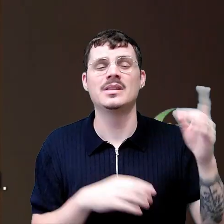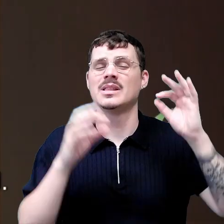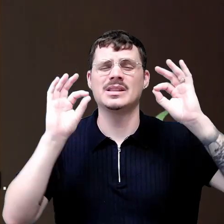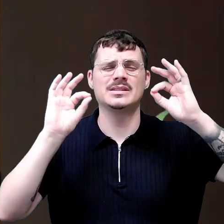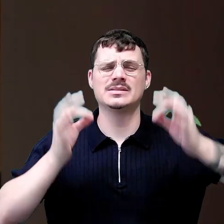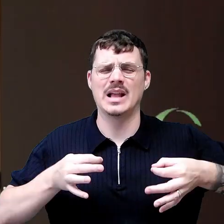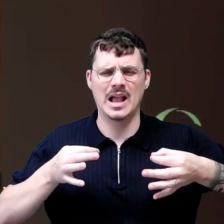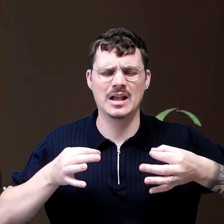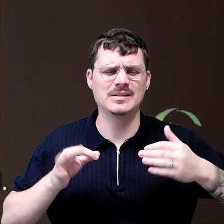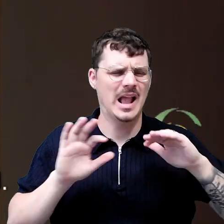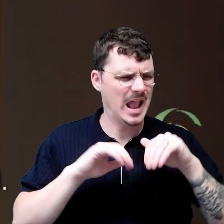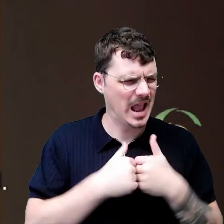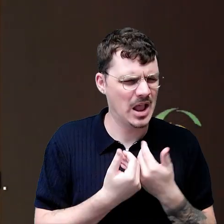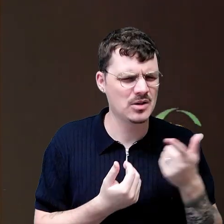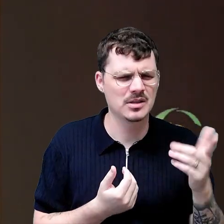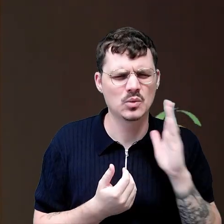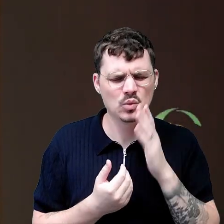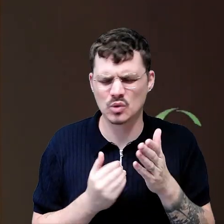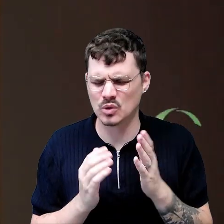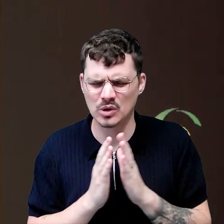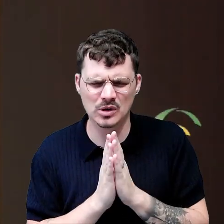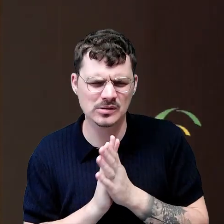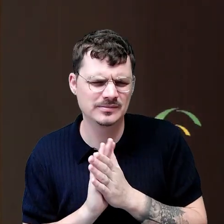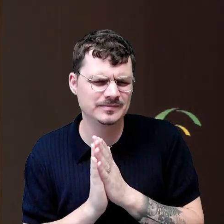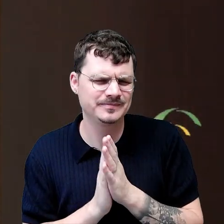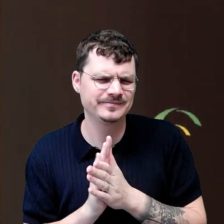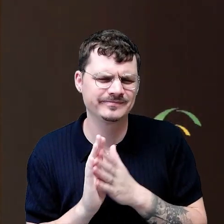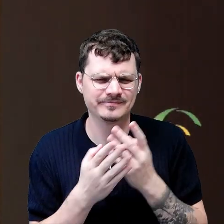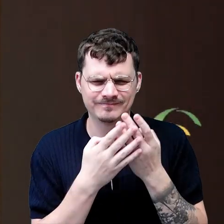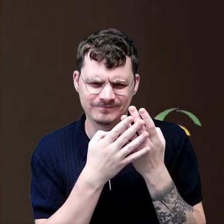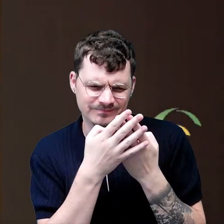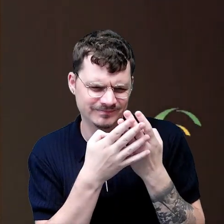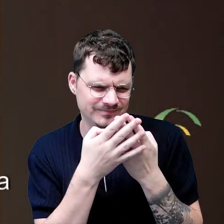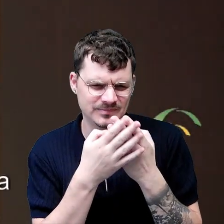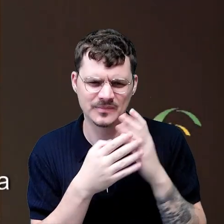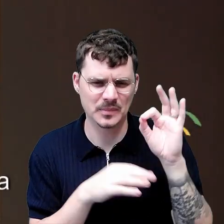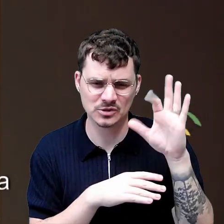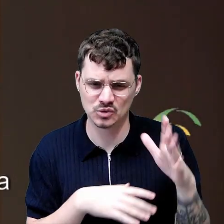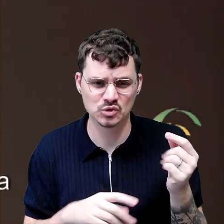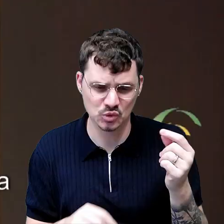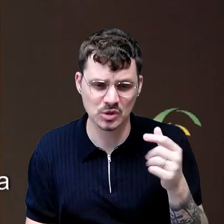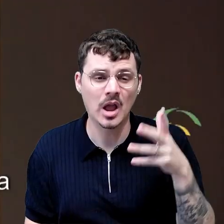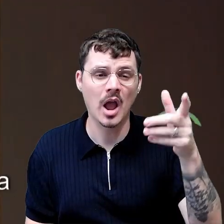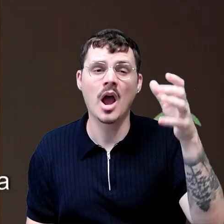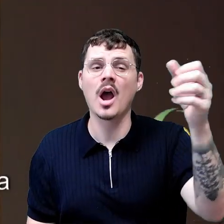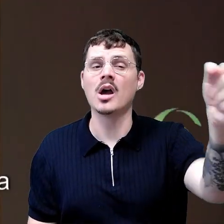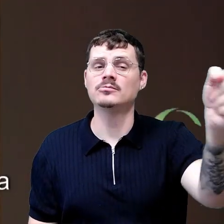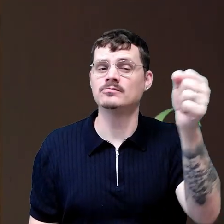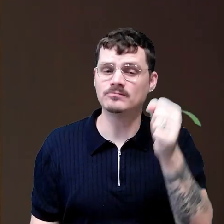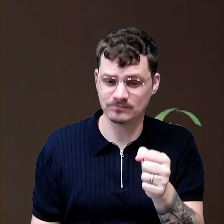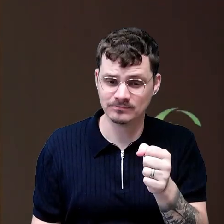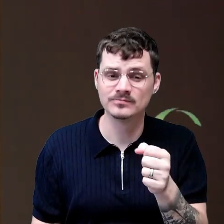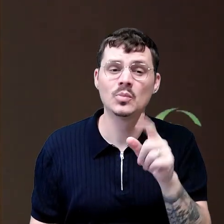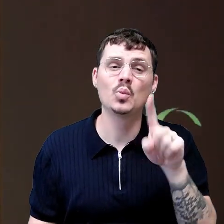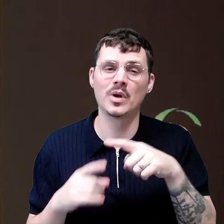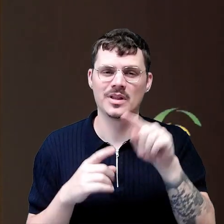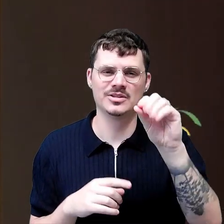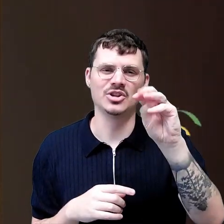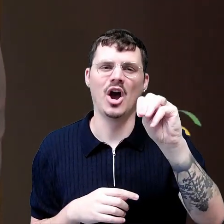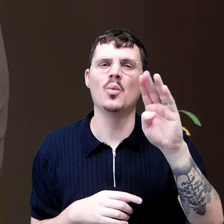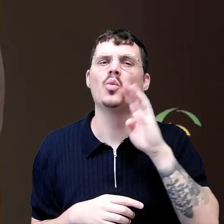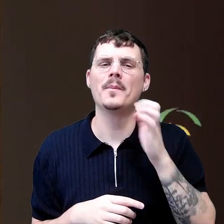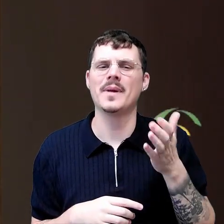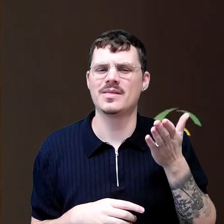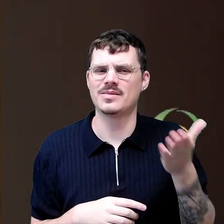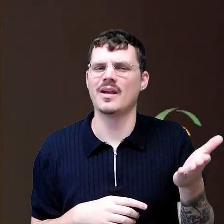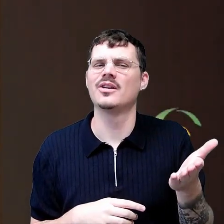decided that the way they would audition them would be to have them do the service on a day when Tom's going to be